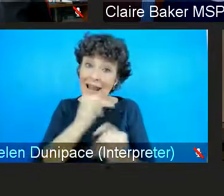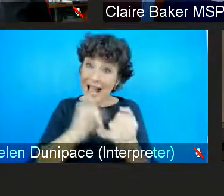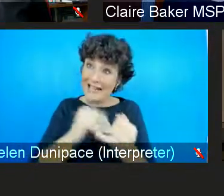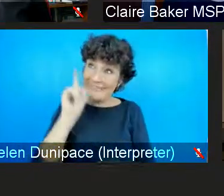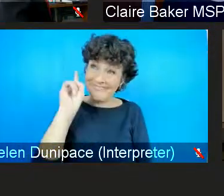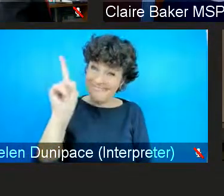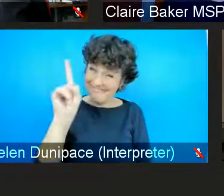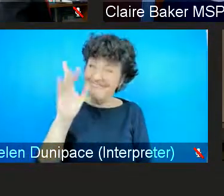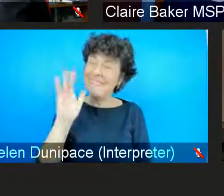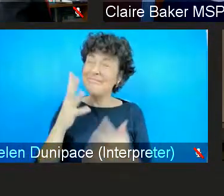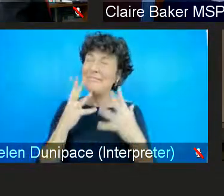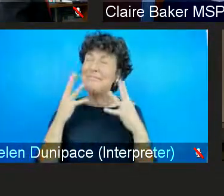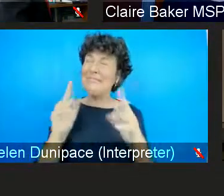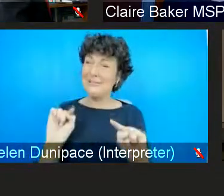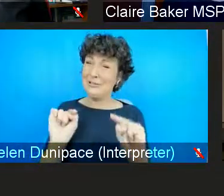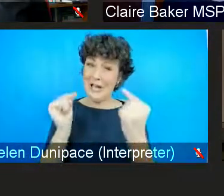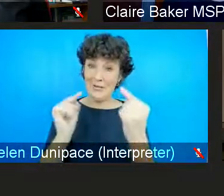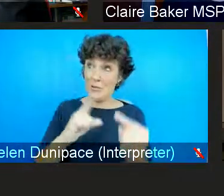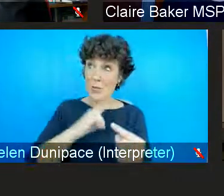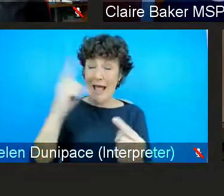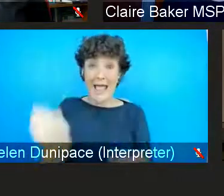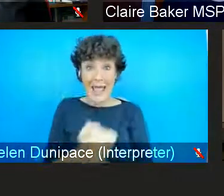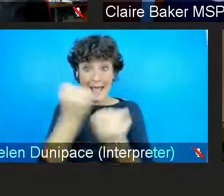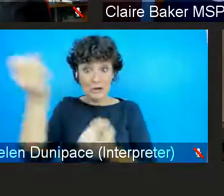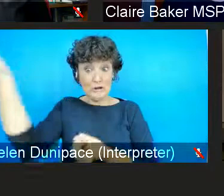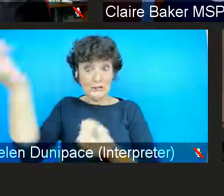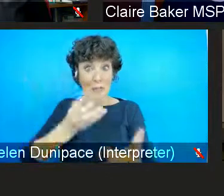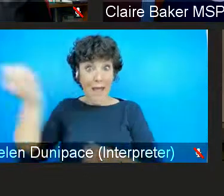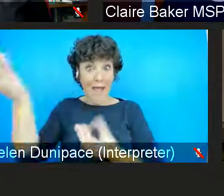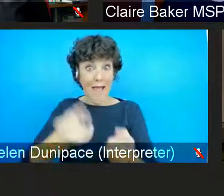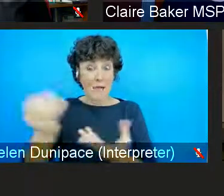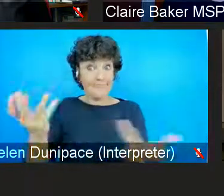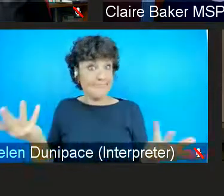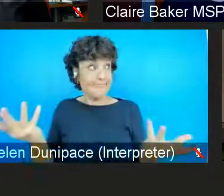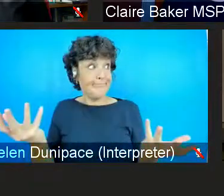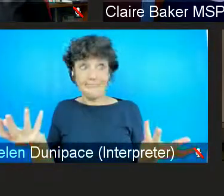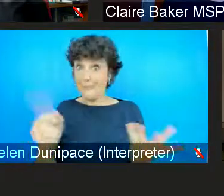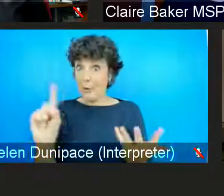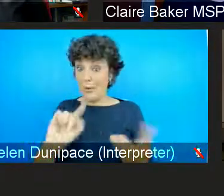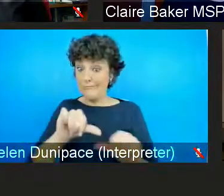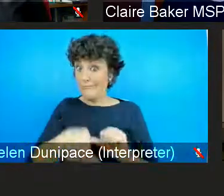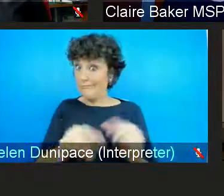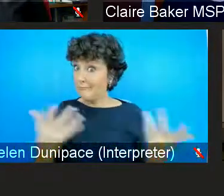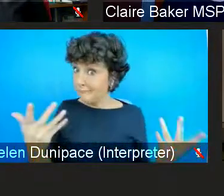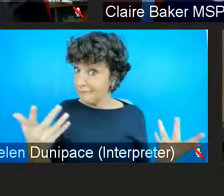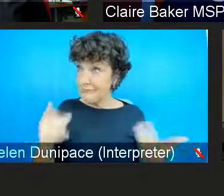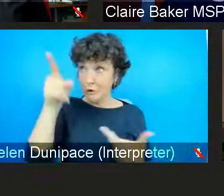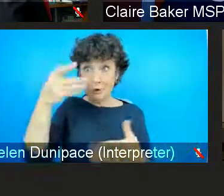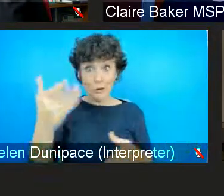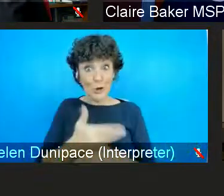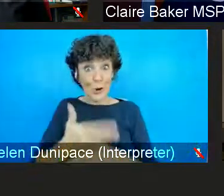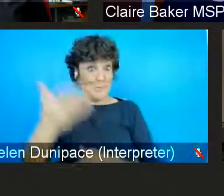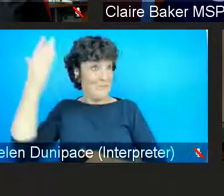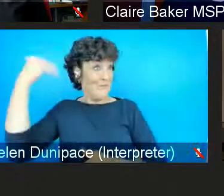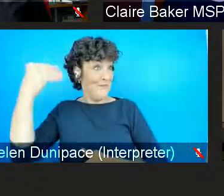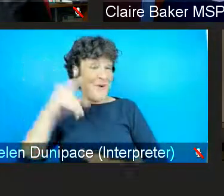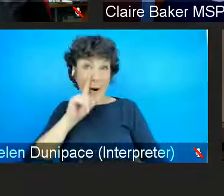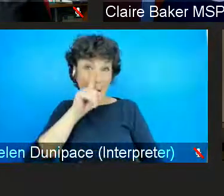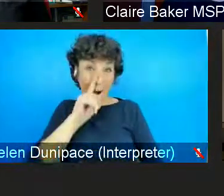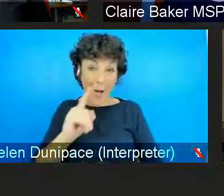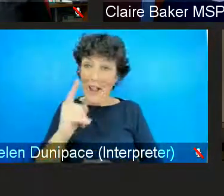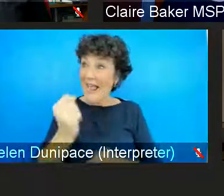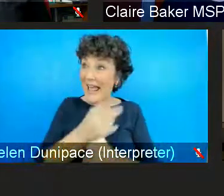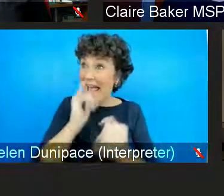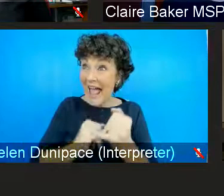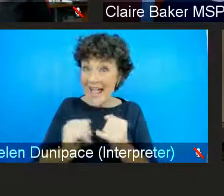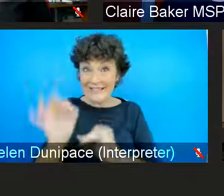big challenges, is the energy supply sector and where it goes, and whether the jobs that have once been in oil and gas can move into